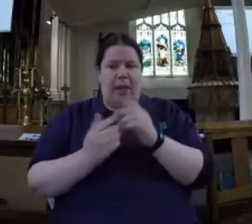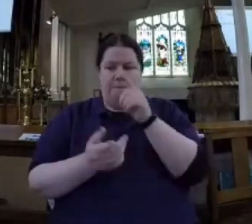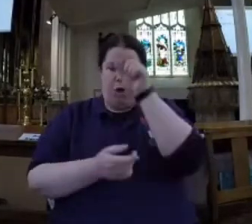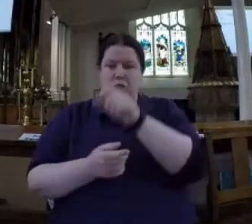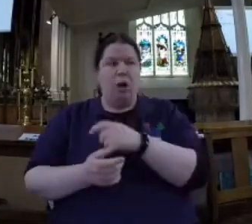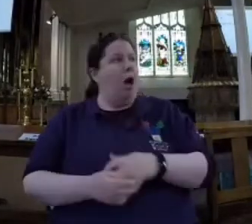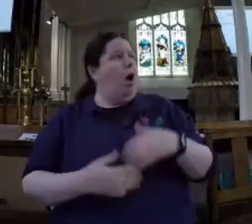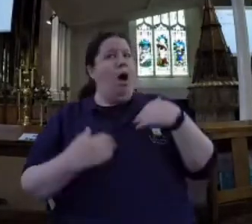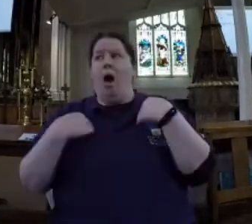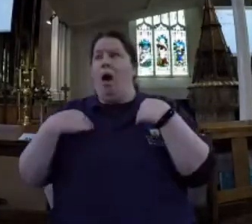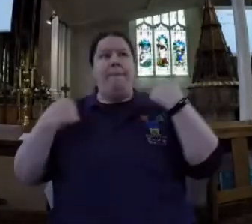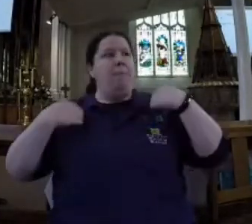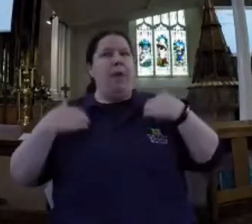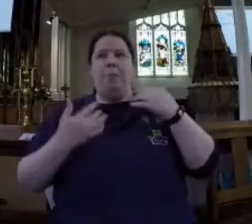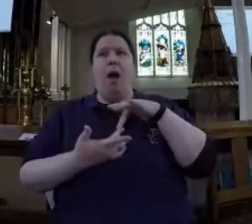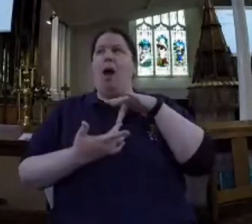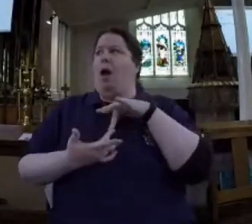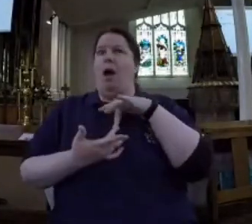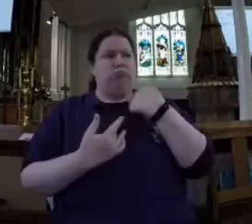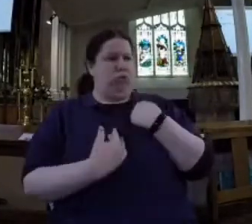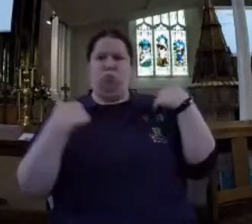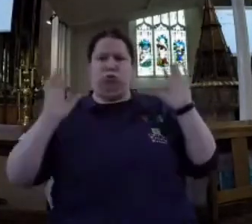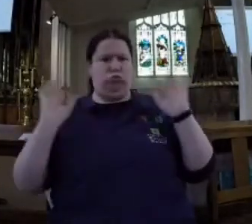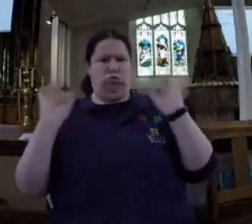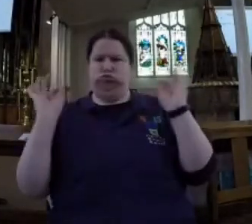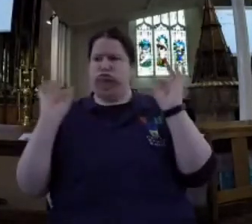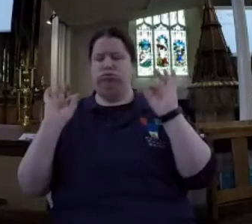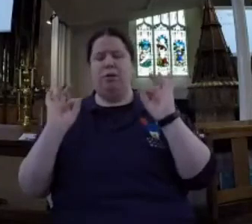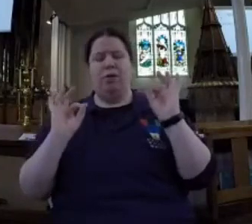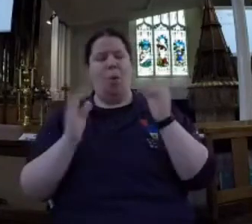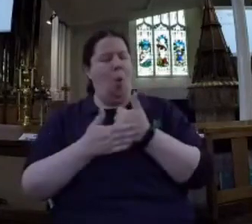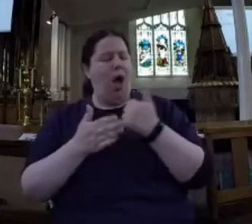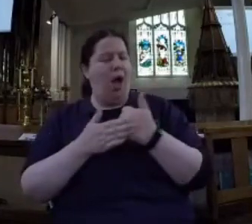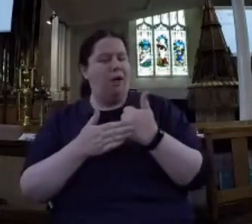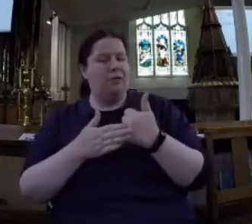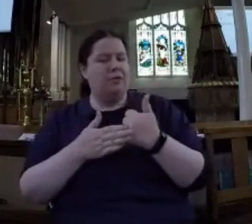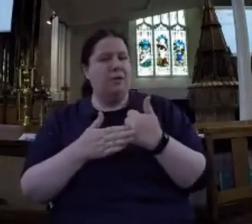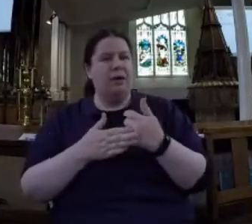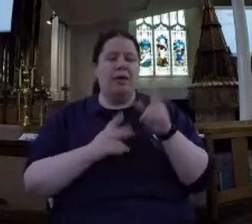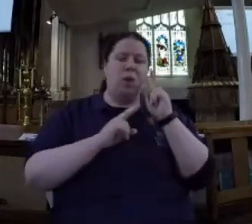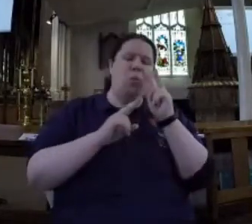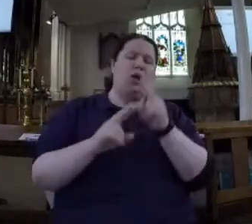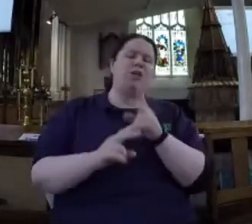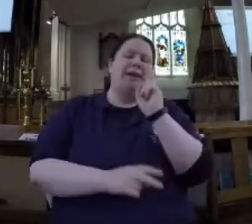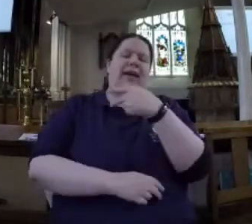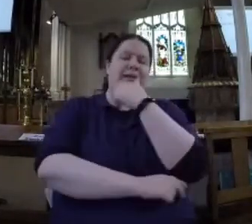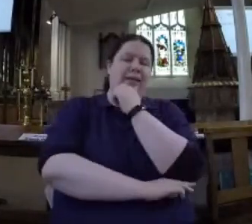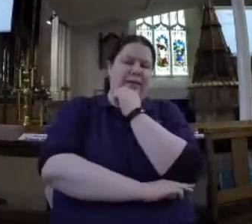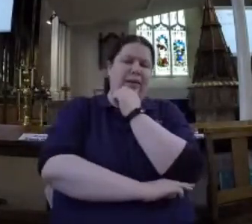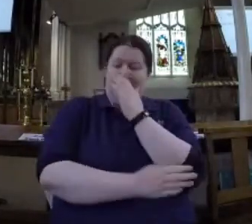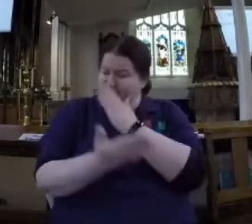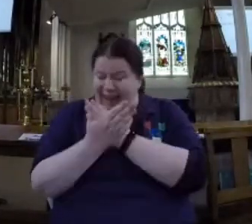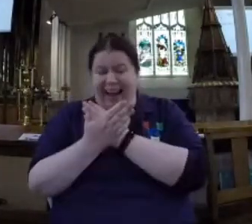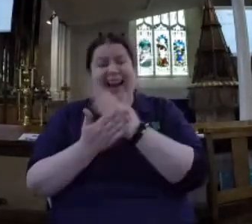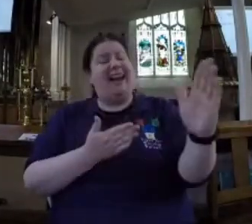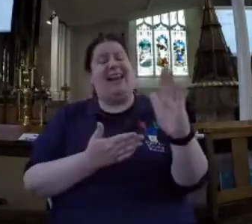players probably, and immediately protest his innocence. It was never a foul. And it's only when you watch the TV replay that you realise it was